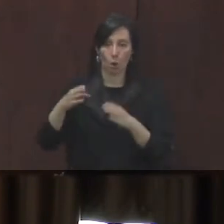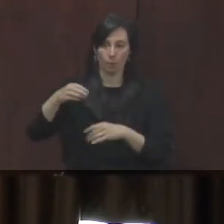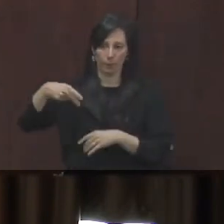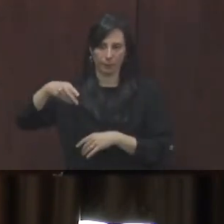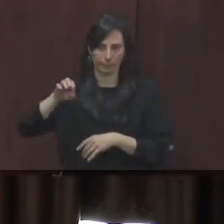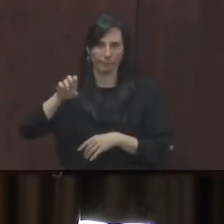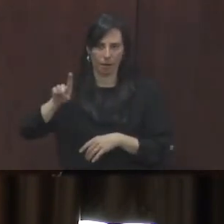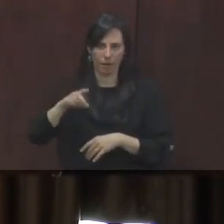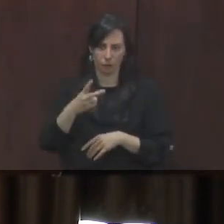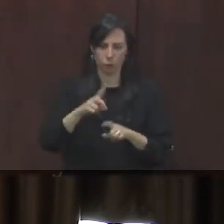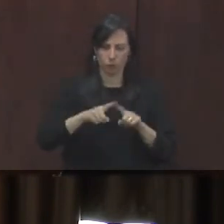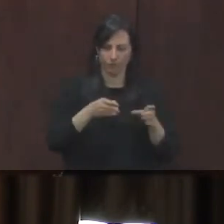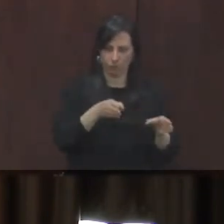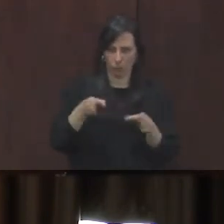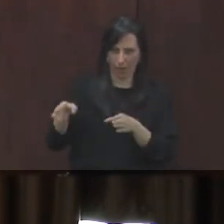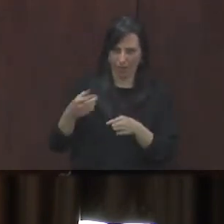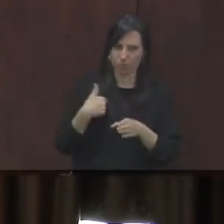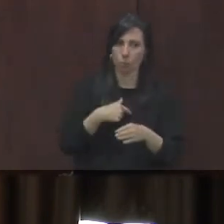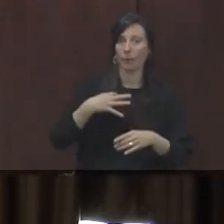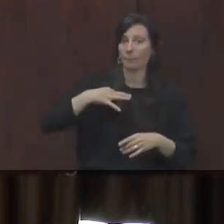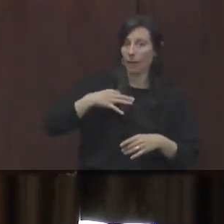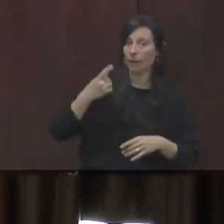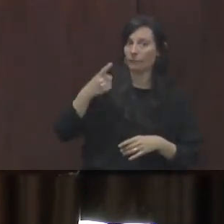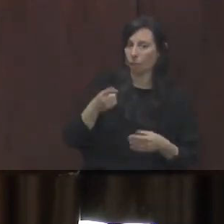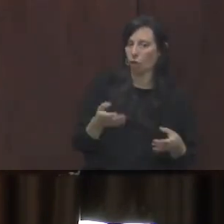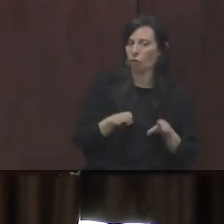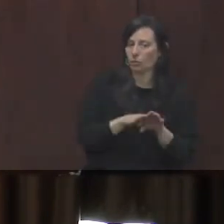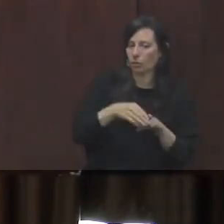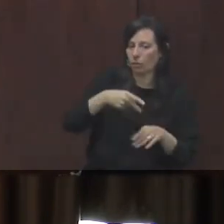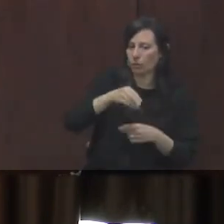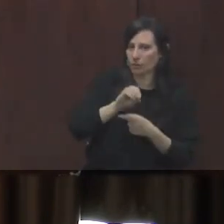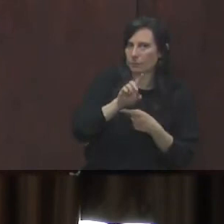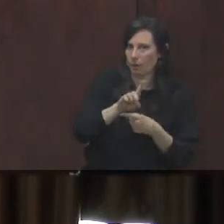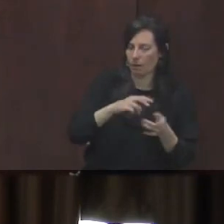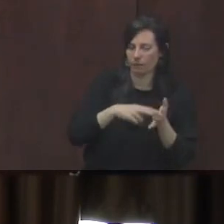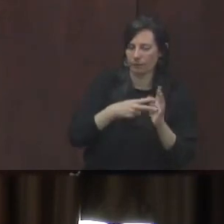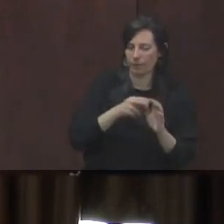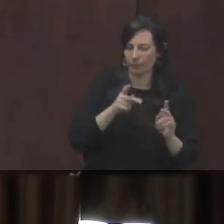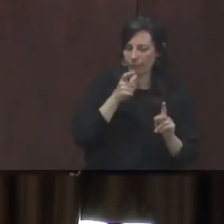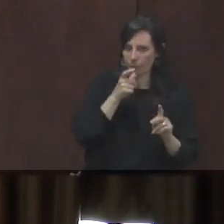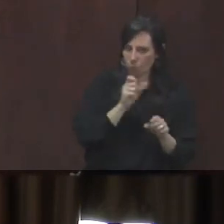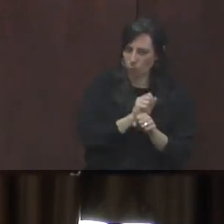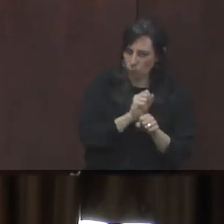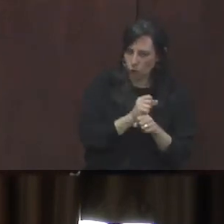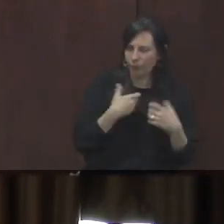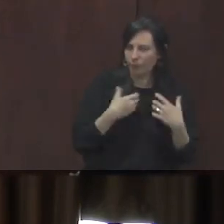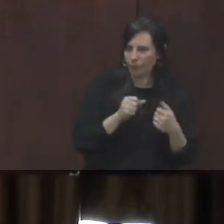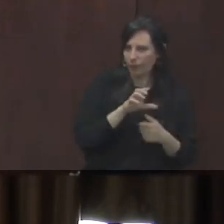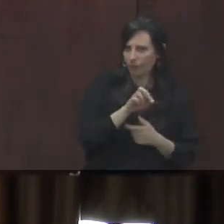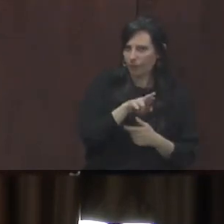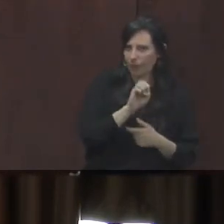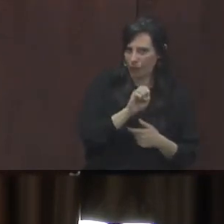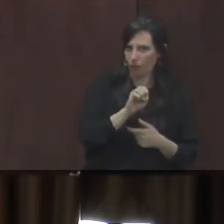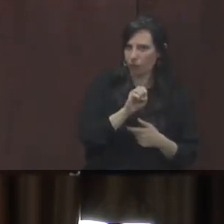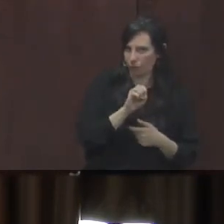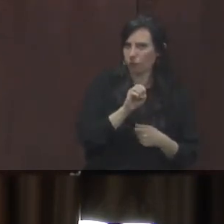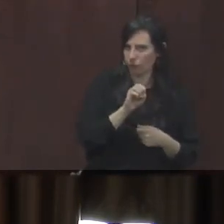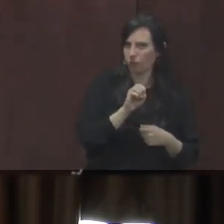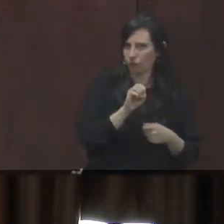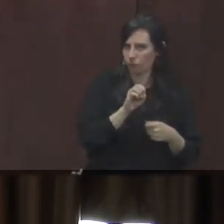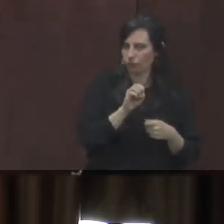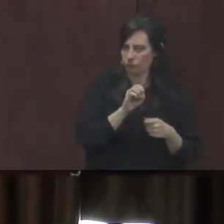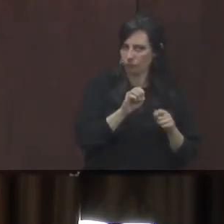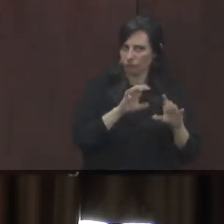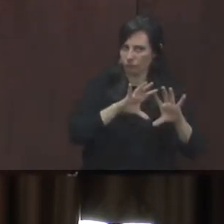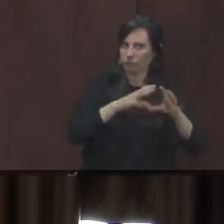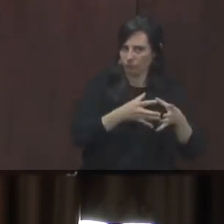meant our healthcare facilities and the workers and other people affiliated with it. We are planning to step outside those bounds a little bit to